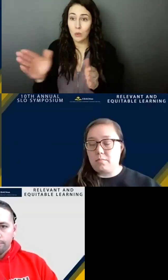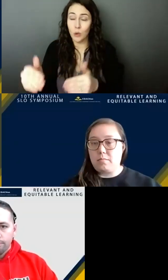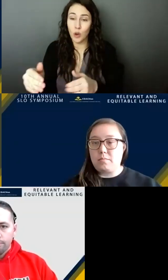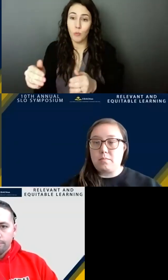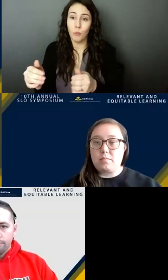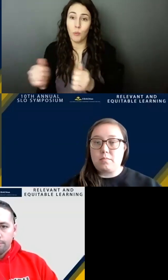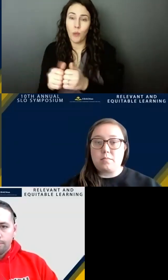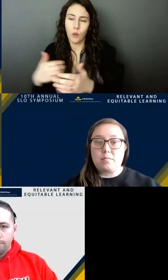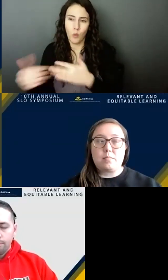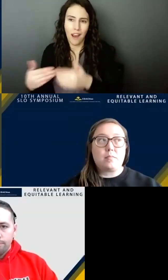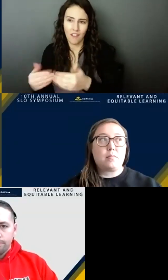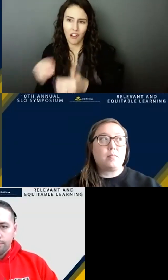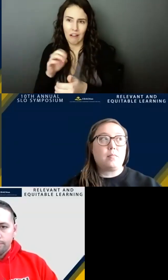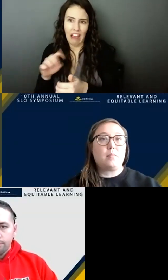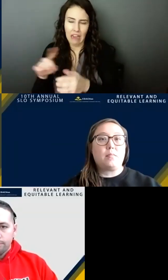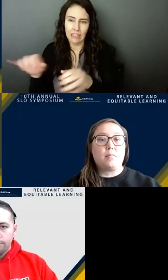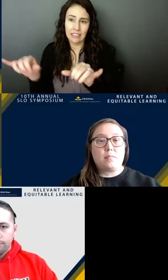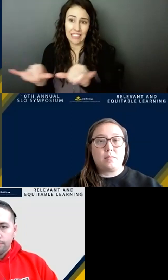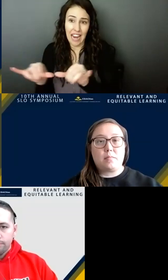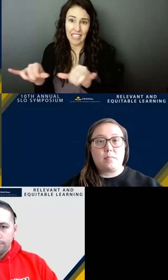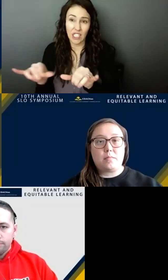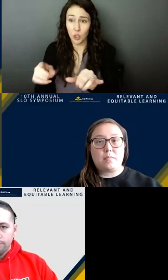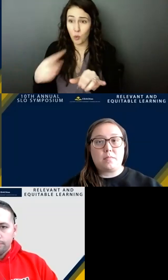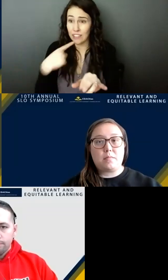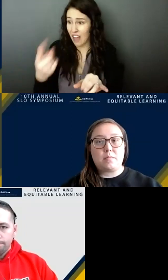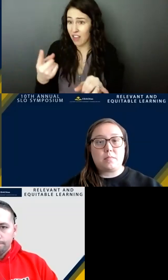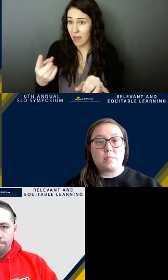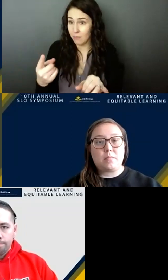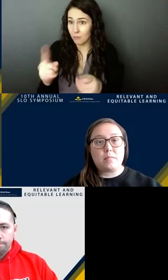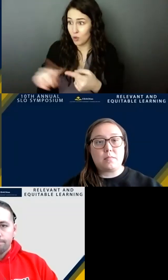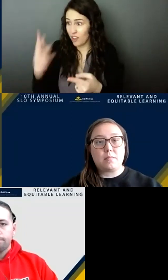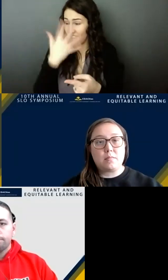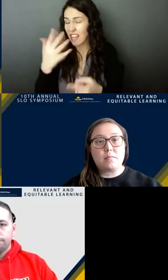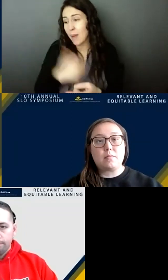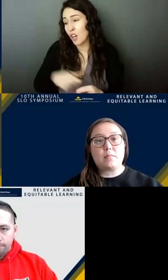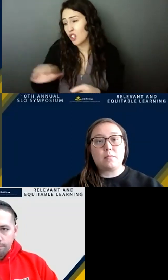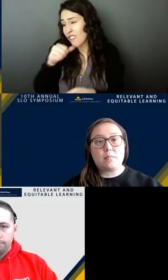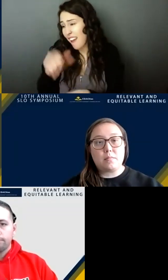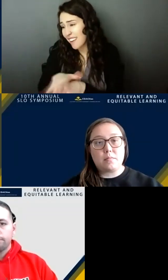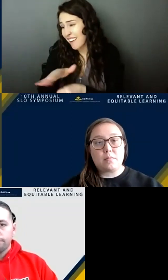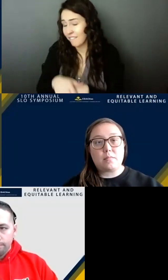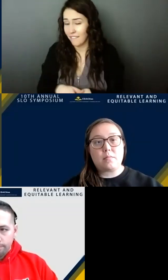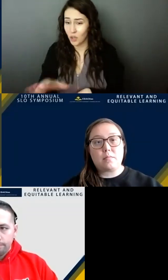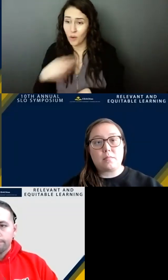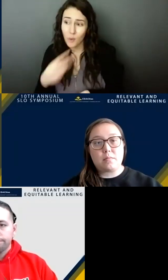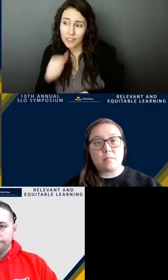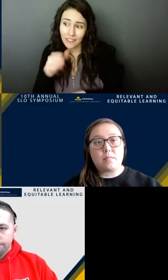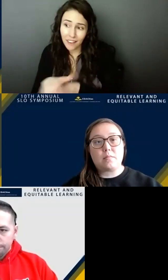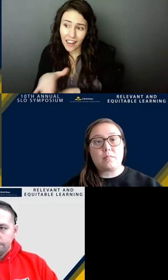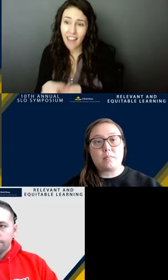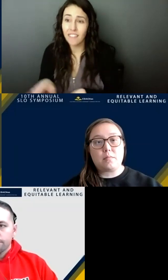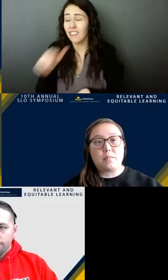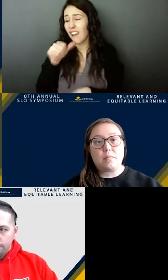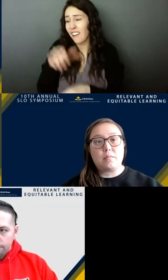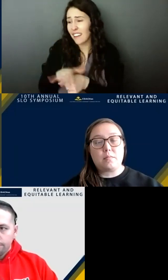are, you're going to tell them to their face, like, I'm sorry, you're not enough. Your voice isn't loud enough. There are not enough of you for